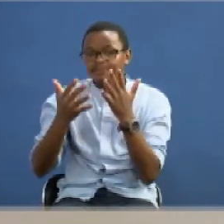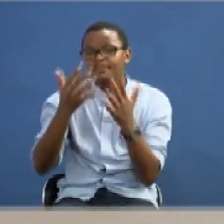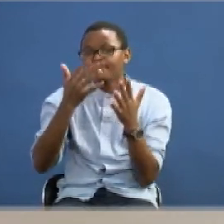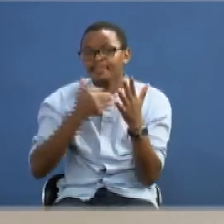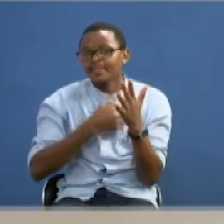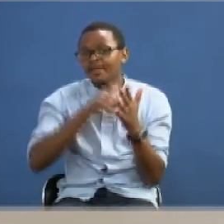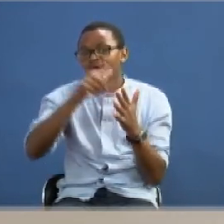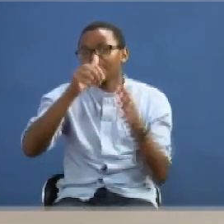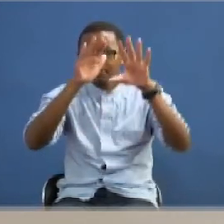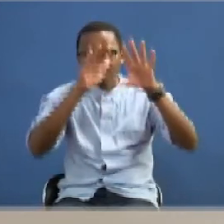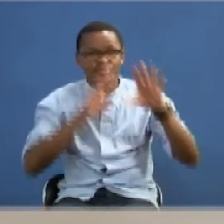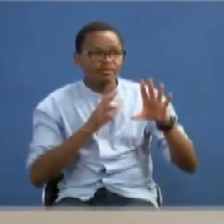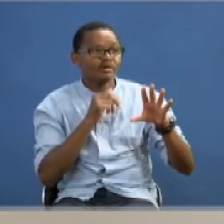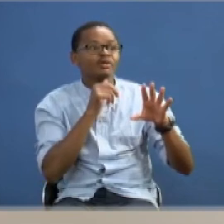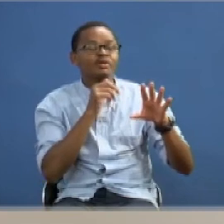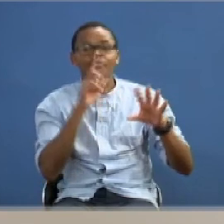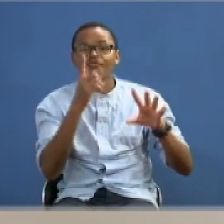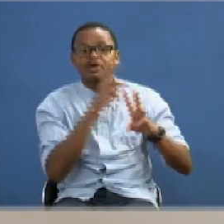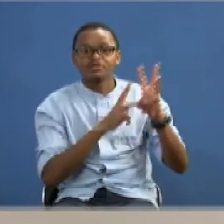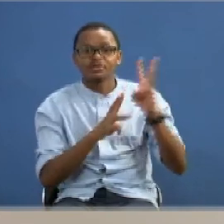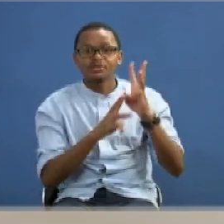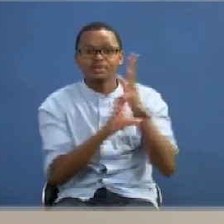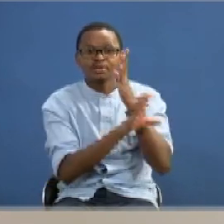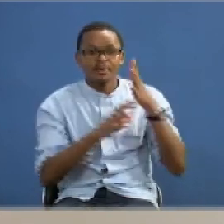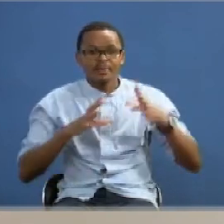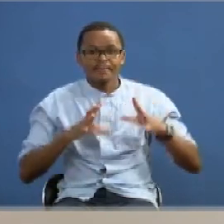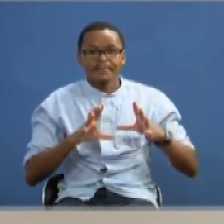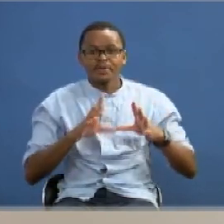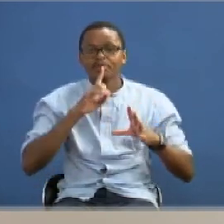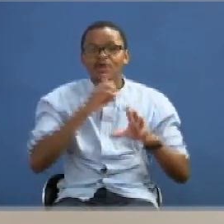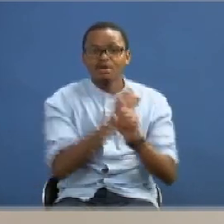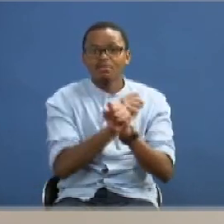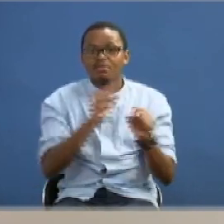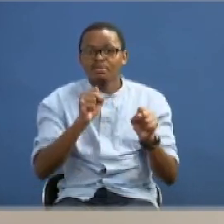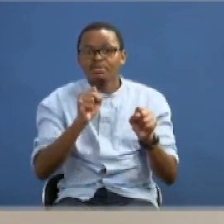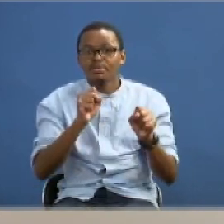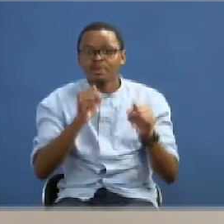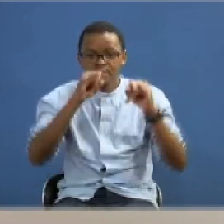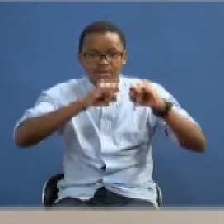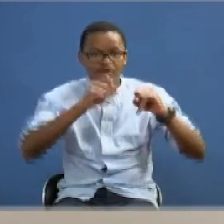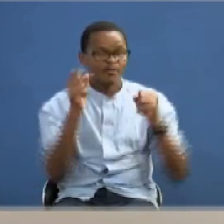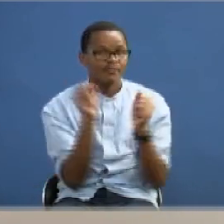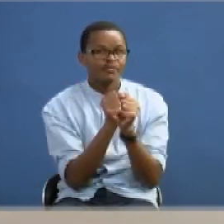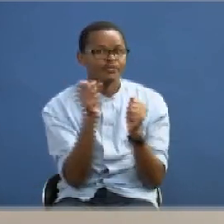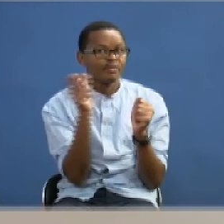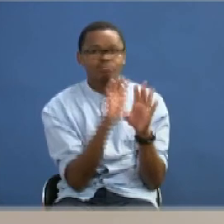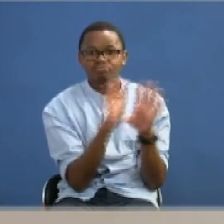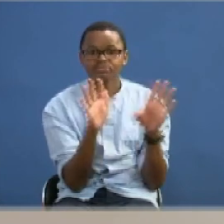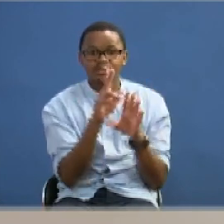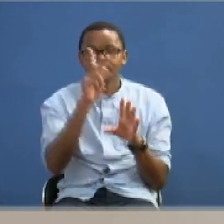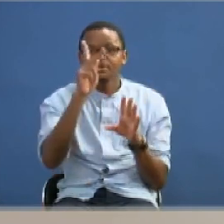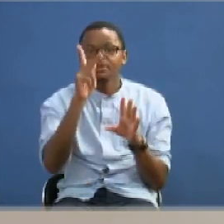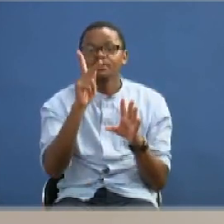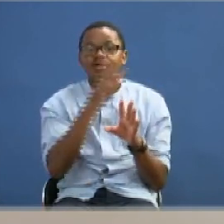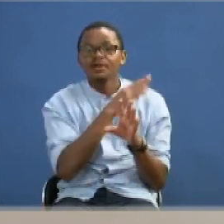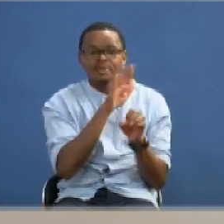the other essentials. We are not a first world country where people have savings that they can last them for months. Mm. In Kenya